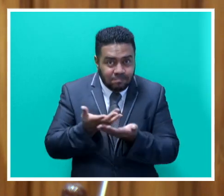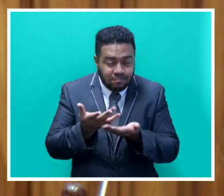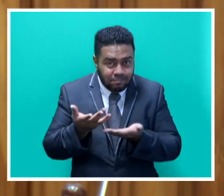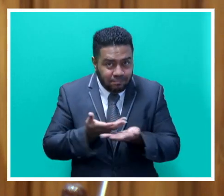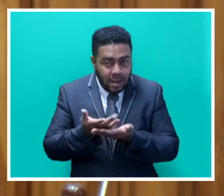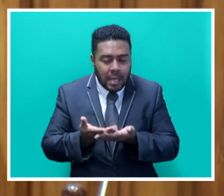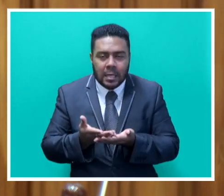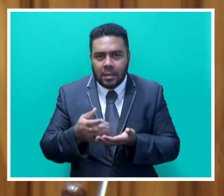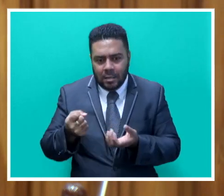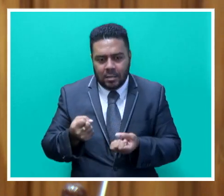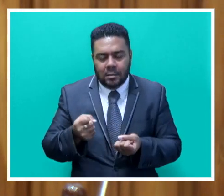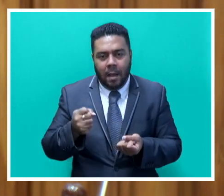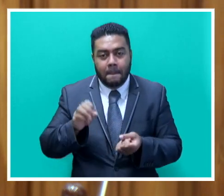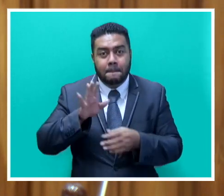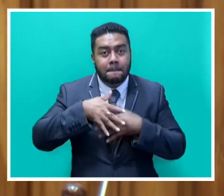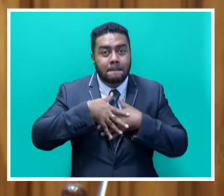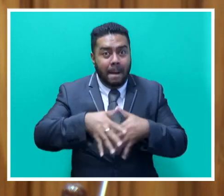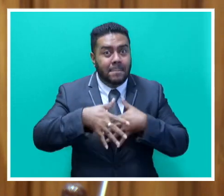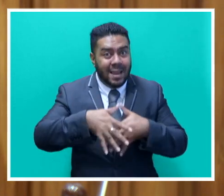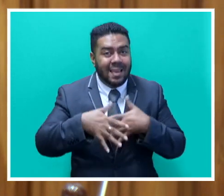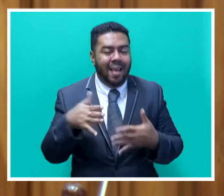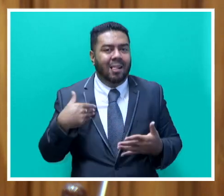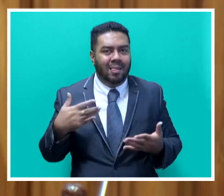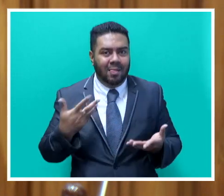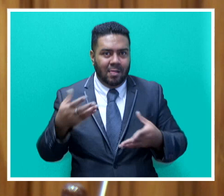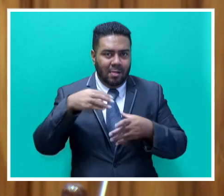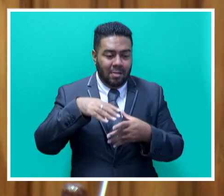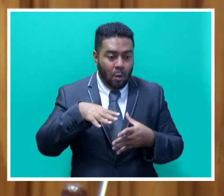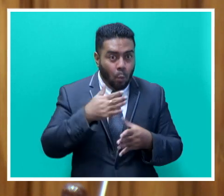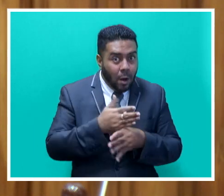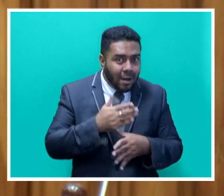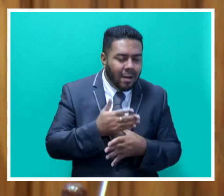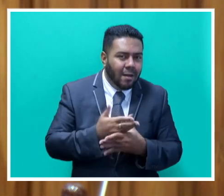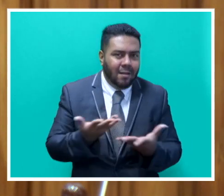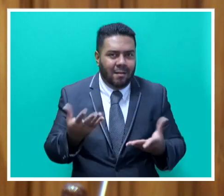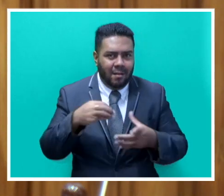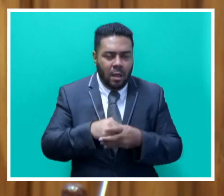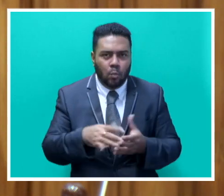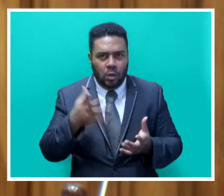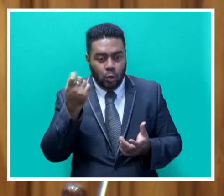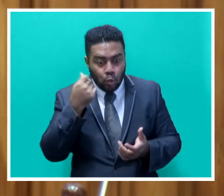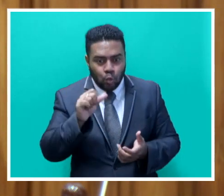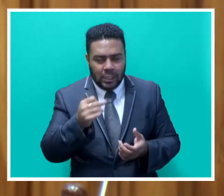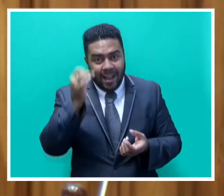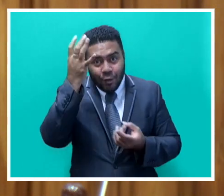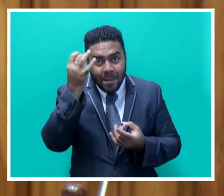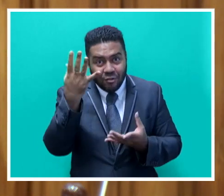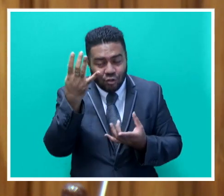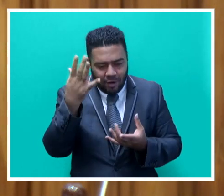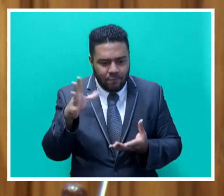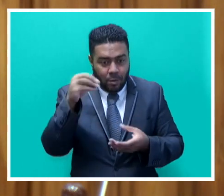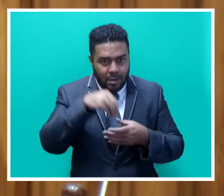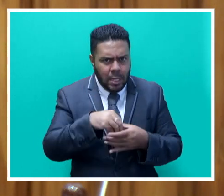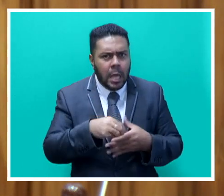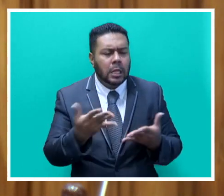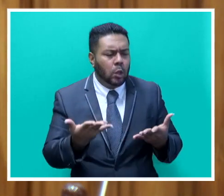public health intervention in an outbreak, and we've utilized the framework of this in the past, as when we had a significant dengue fever outbreak